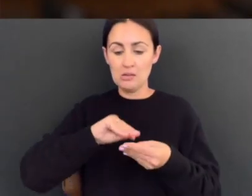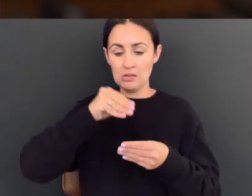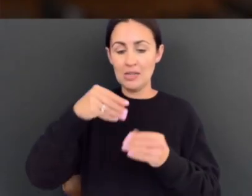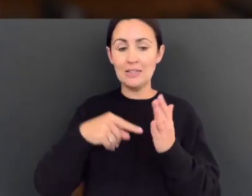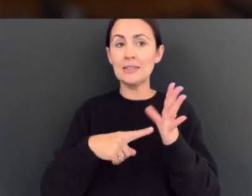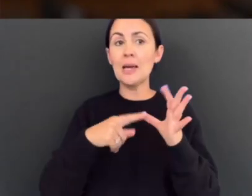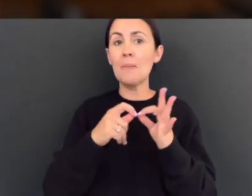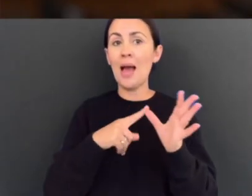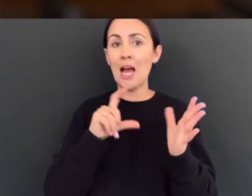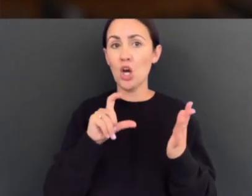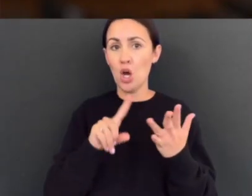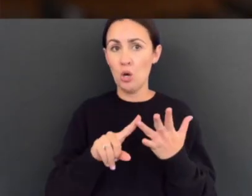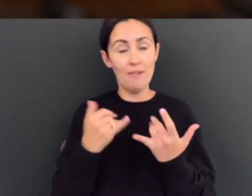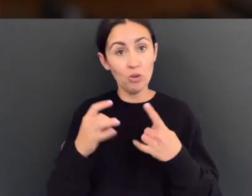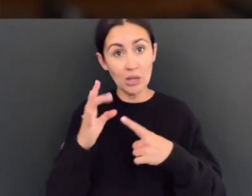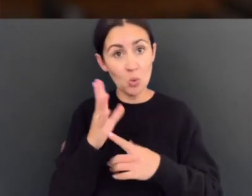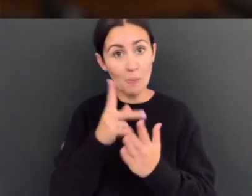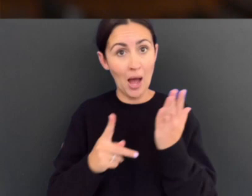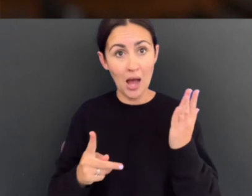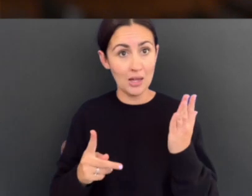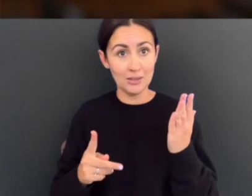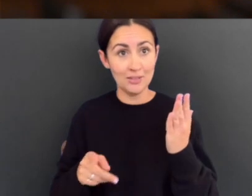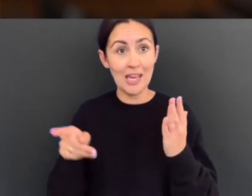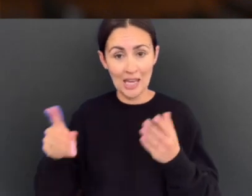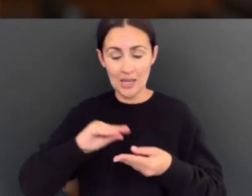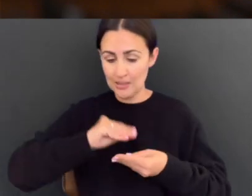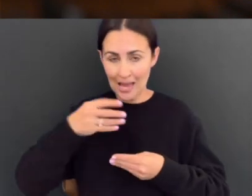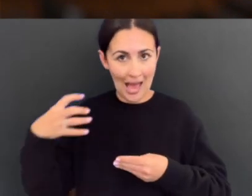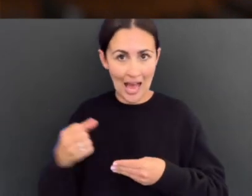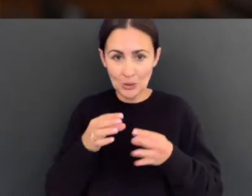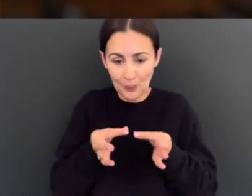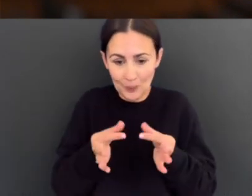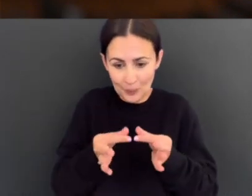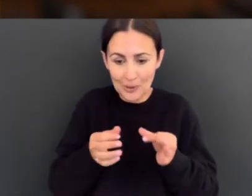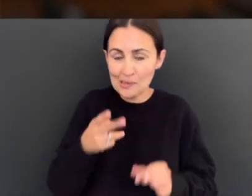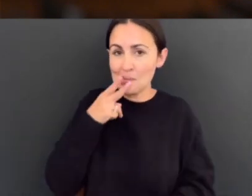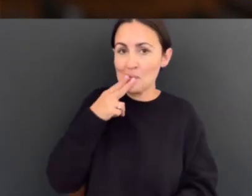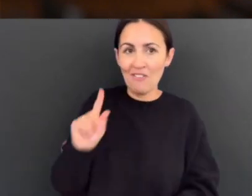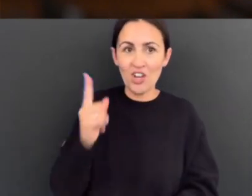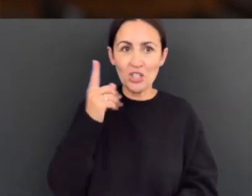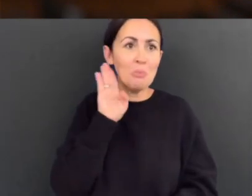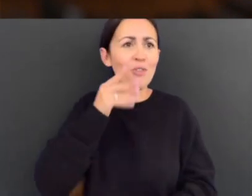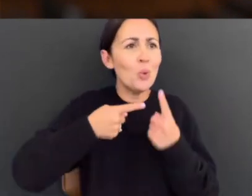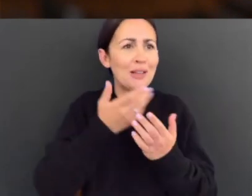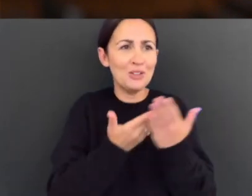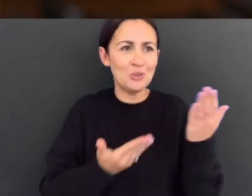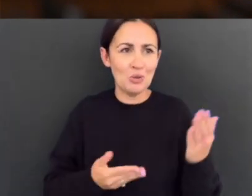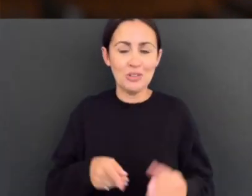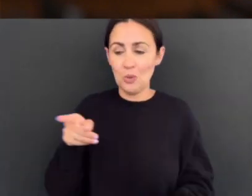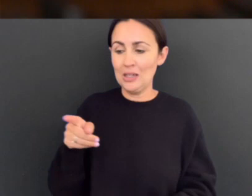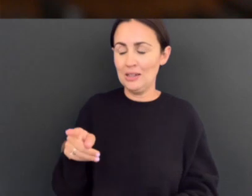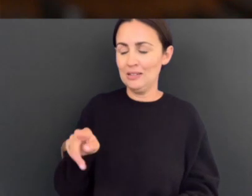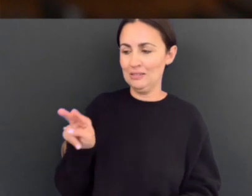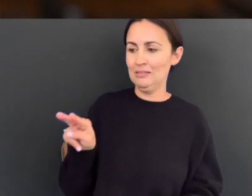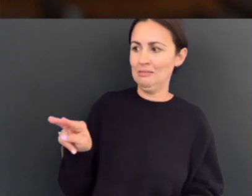out a packet of tobacco. You know, the story can wait. And he rolls the cigarette and he's sucking away. And I'm